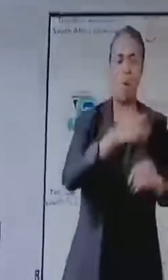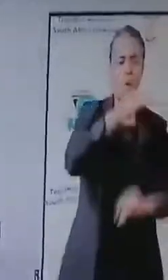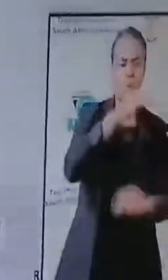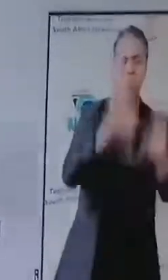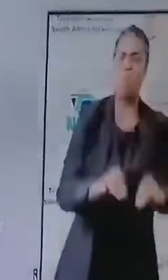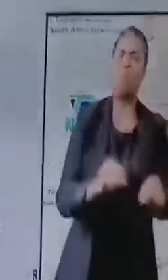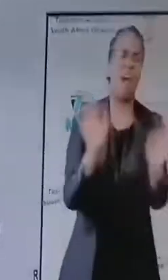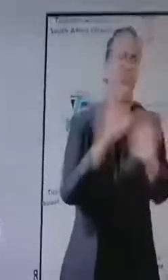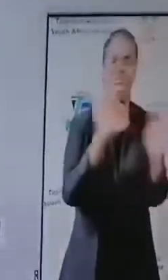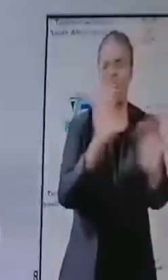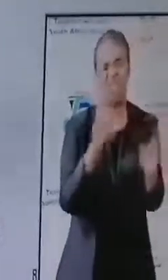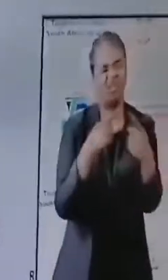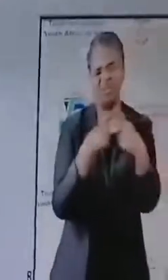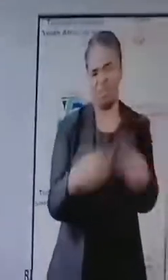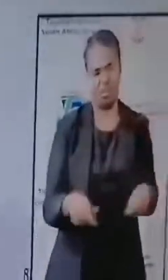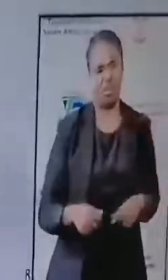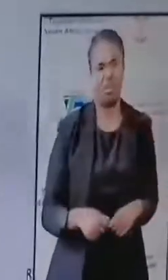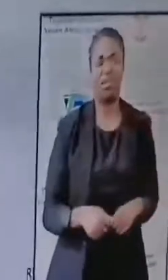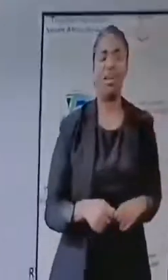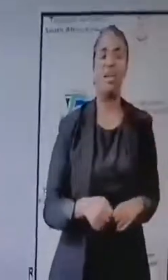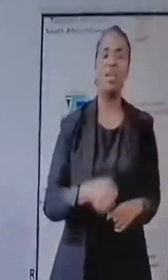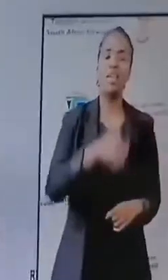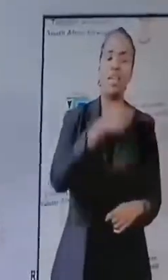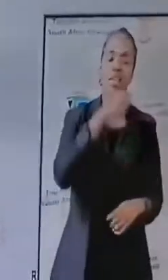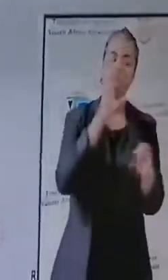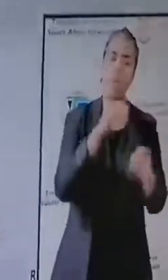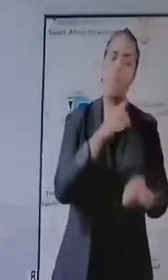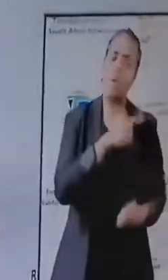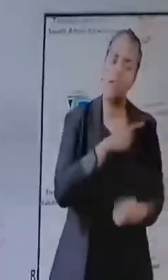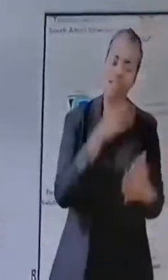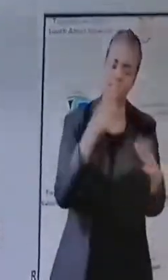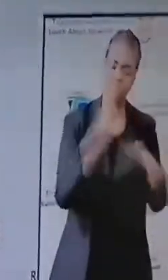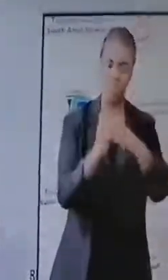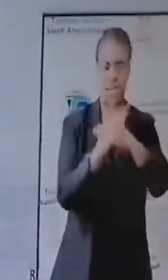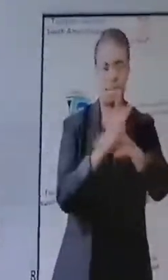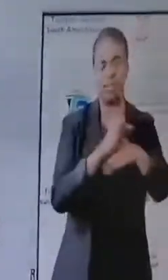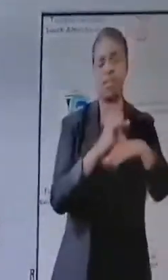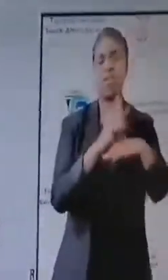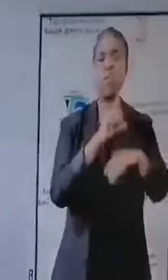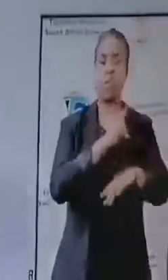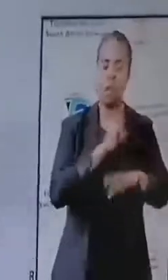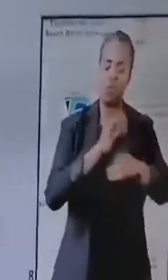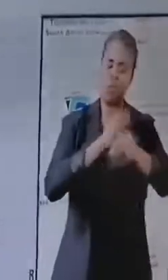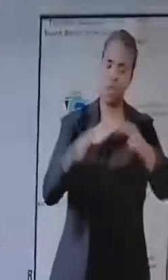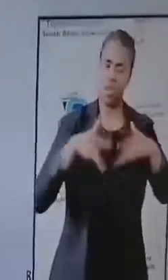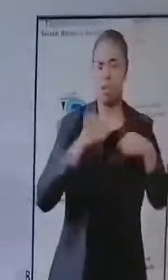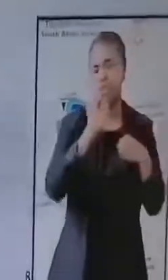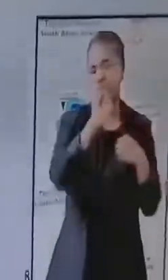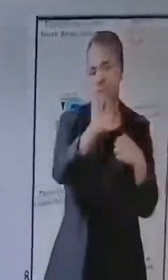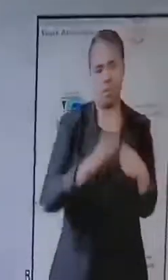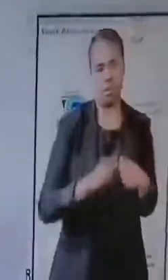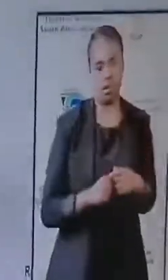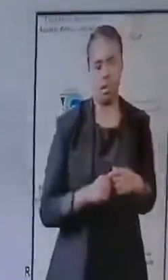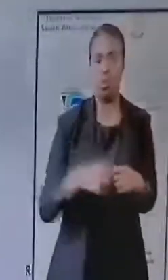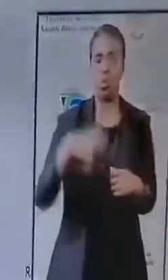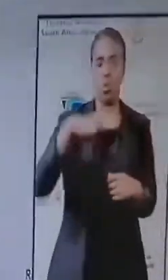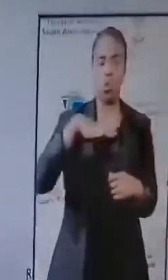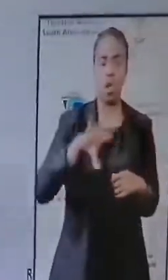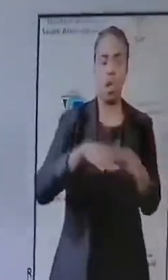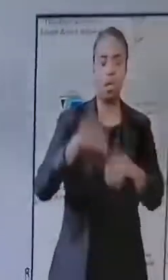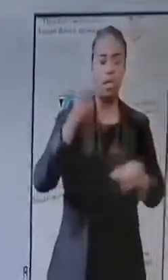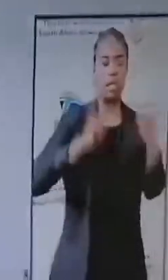all of this. Not that. It's just that we have been advised. We don't want to go back to be called denialists.